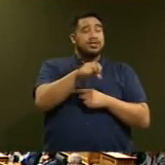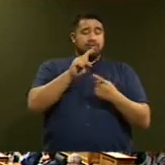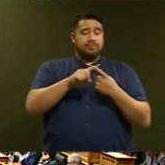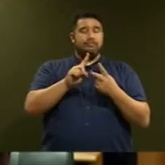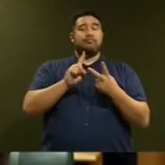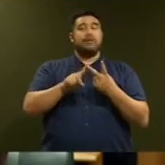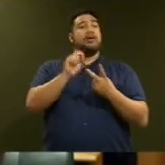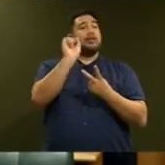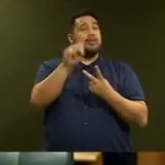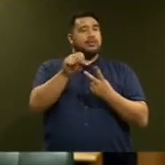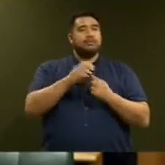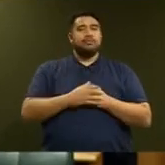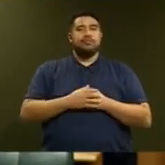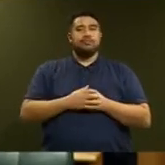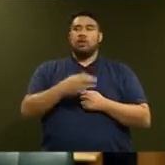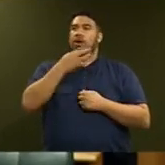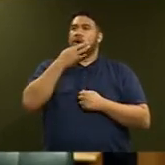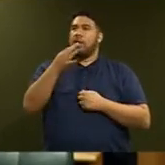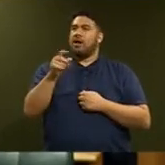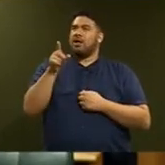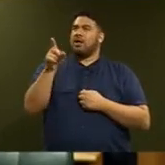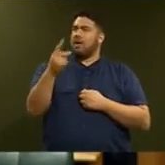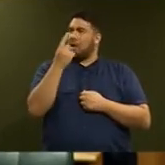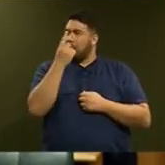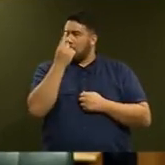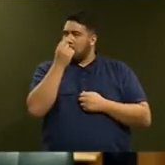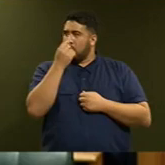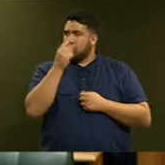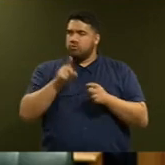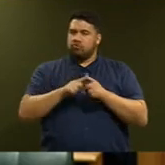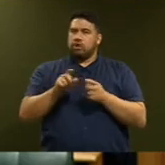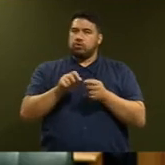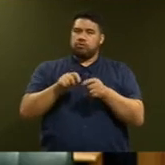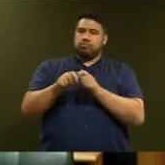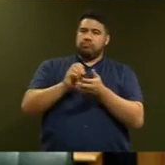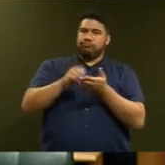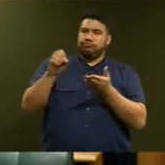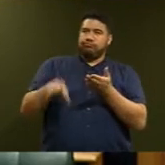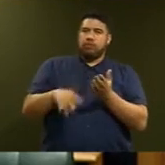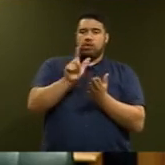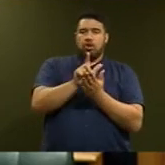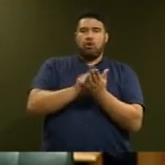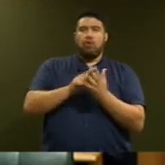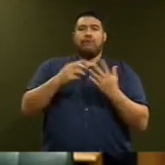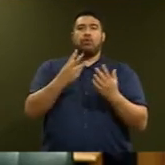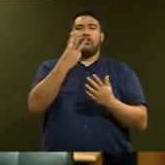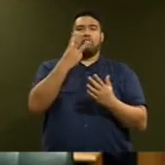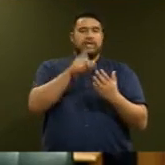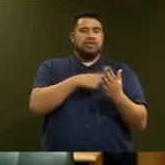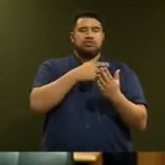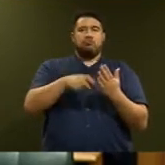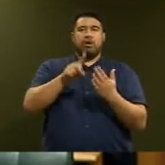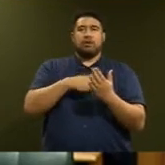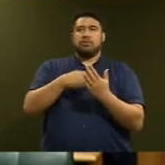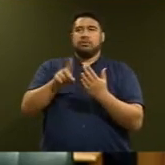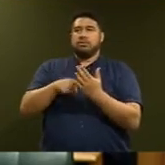Was the proposed repeal of three strikes discussed at a Cabinet Committee before the Justice Minister announced